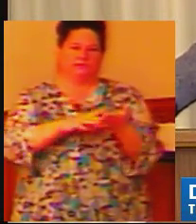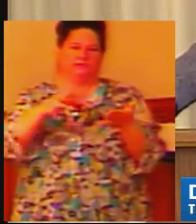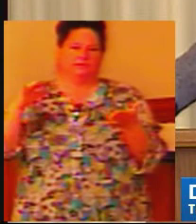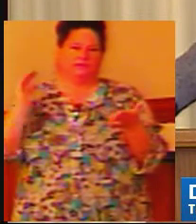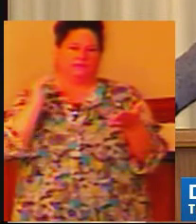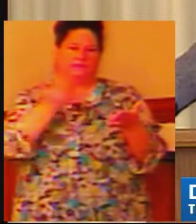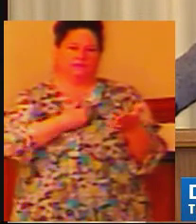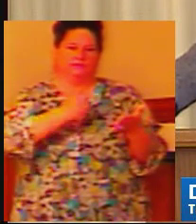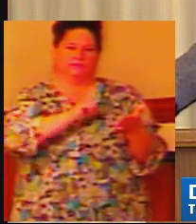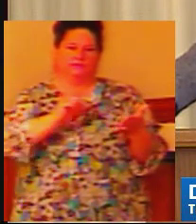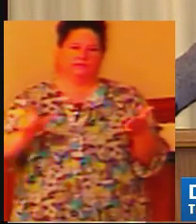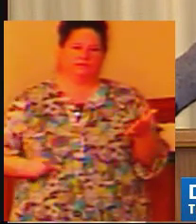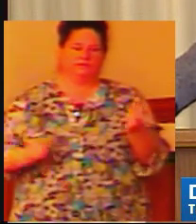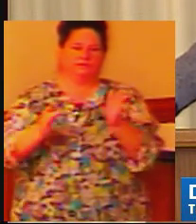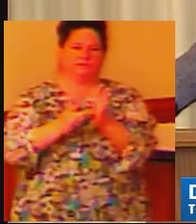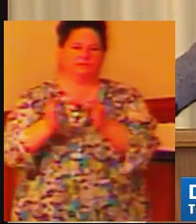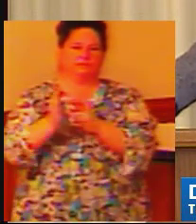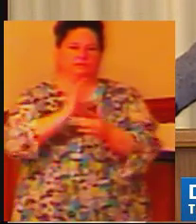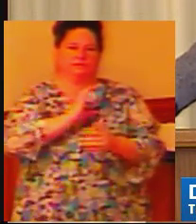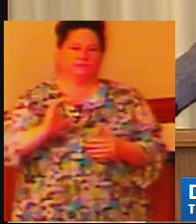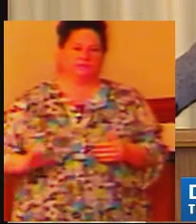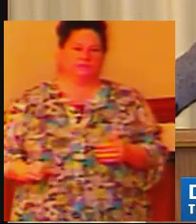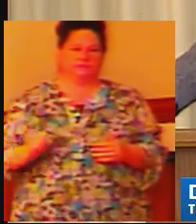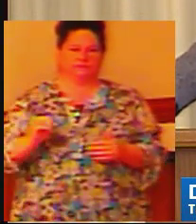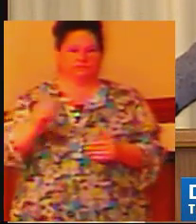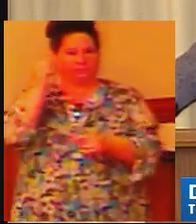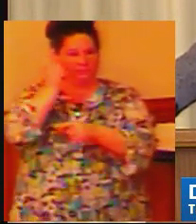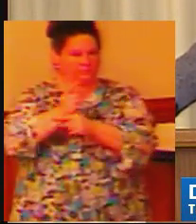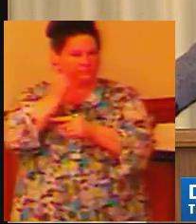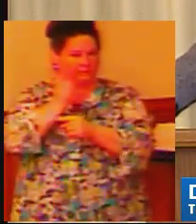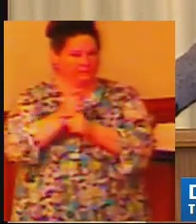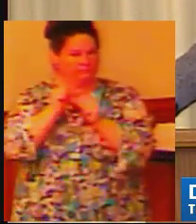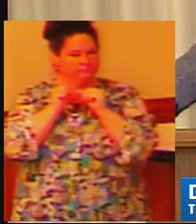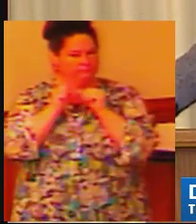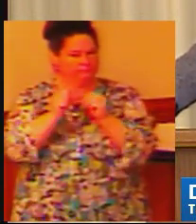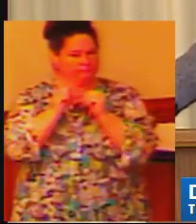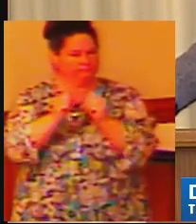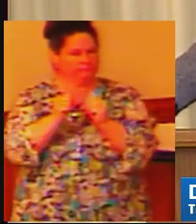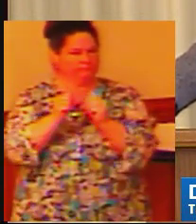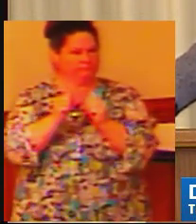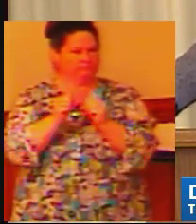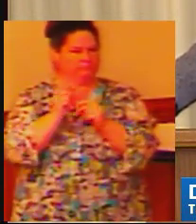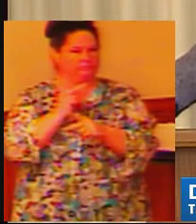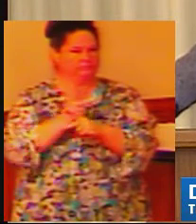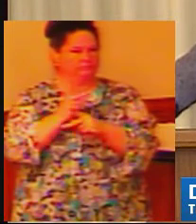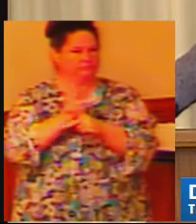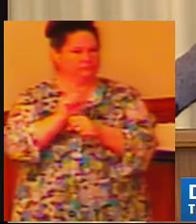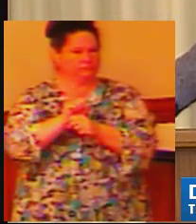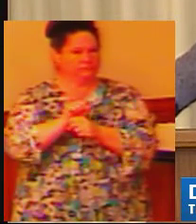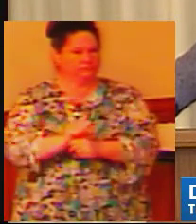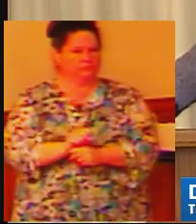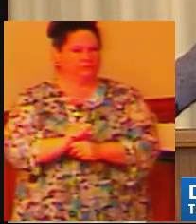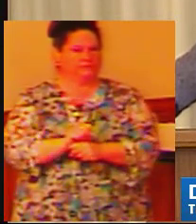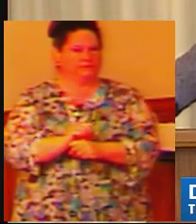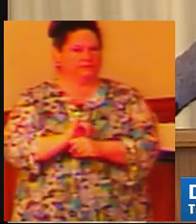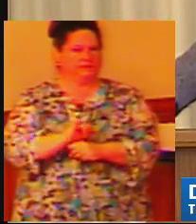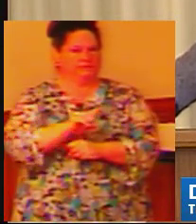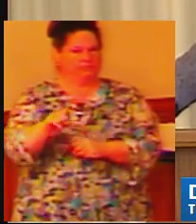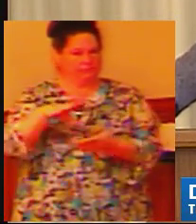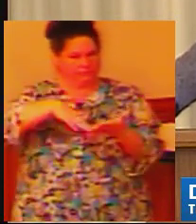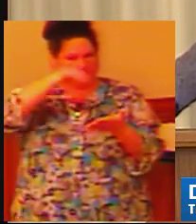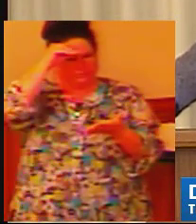our Lord Jesus Christ. Therefore, brethren, stand fast, hold the traditions which ye have been